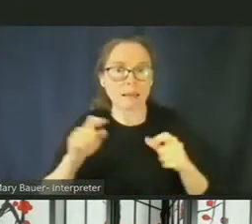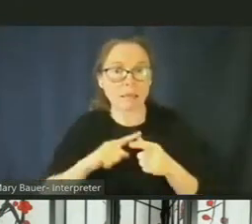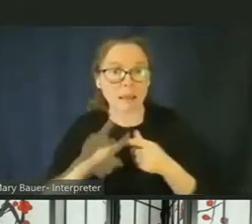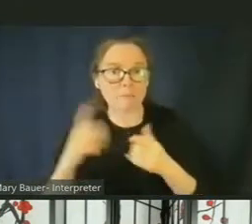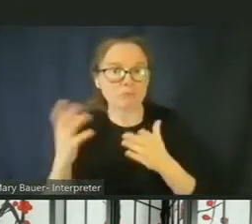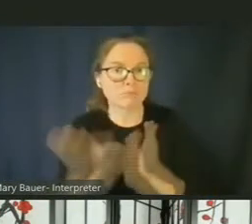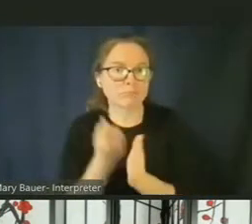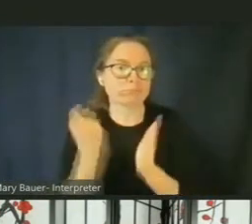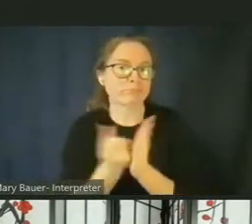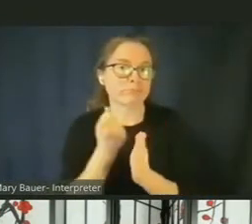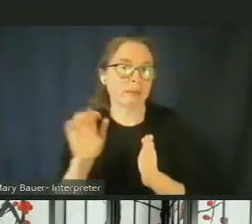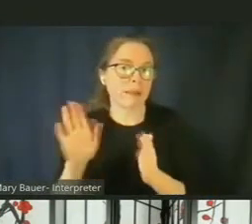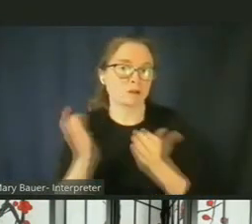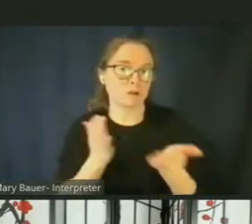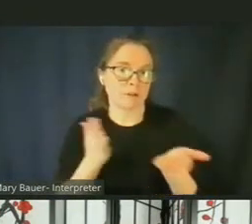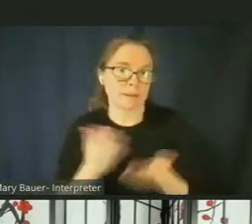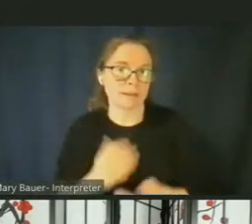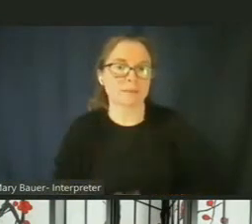slide.